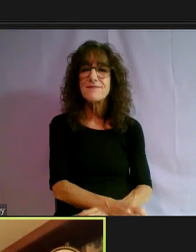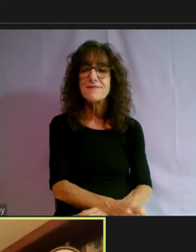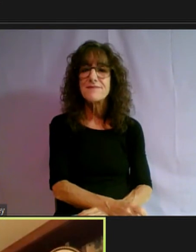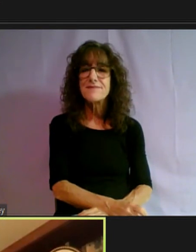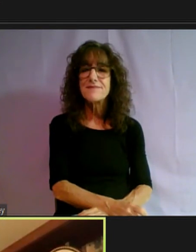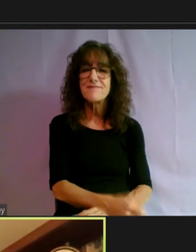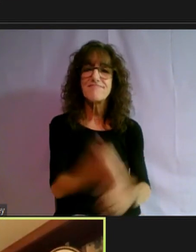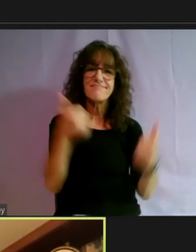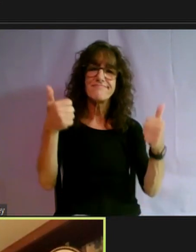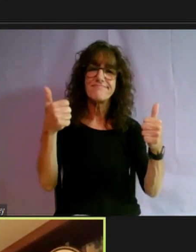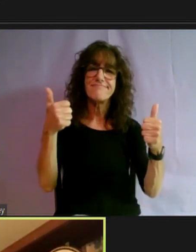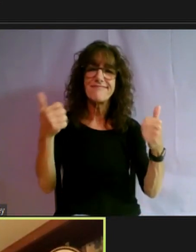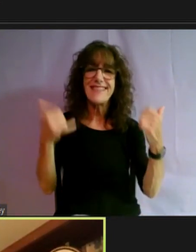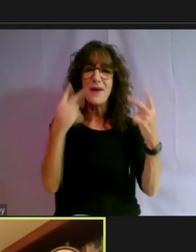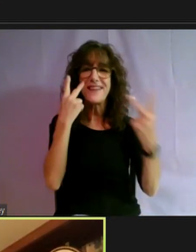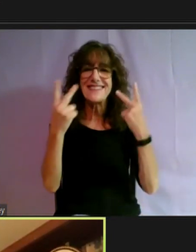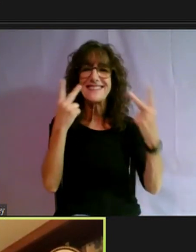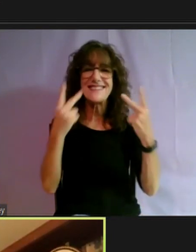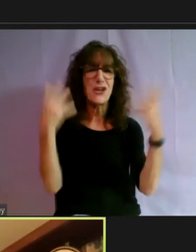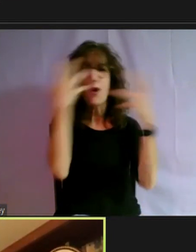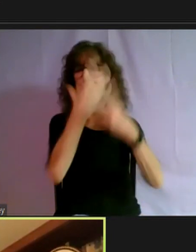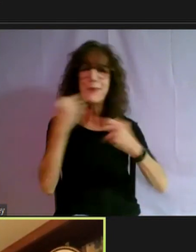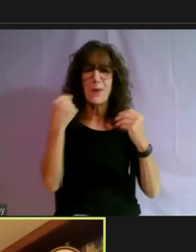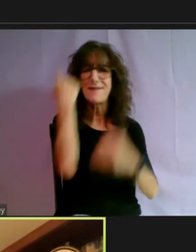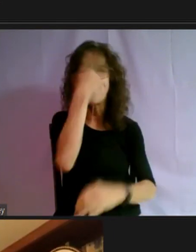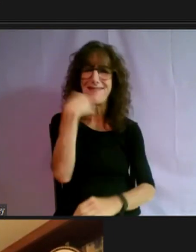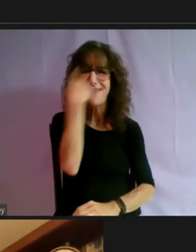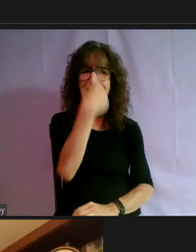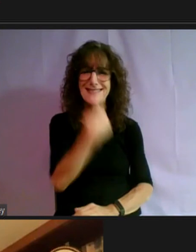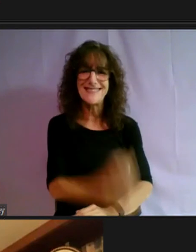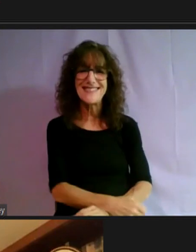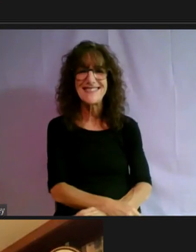There we go. Now we can see your beautiful face.